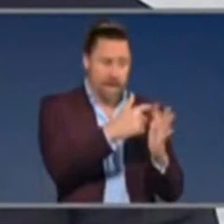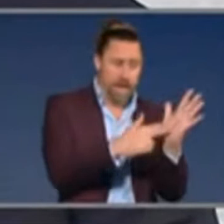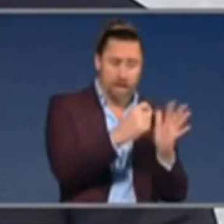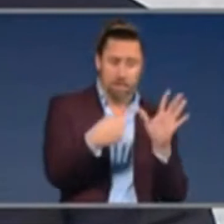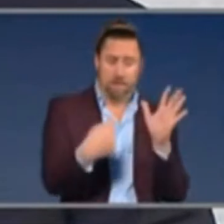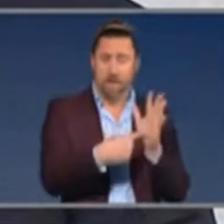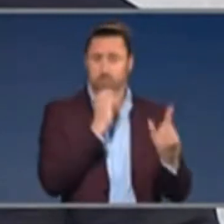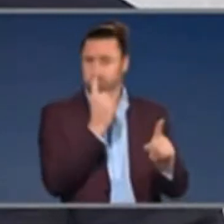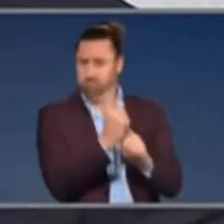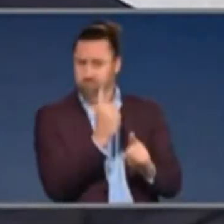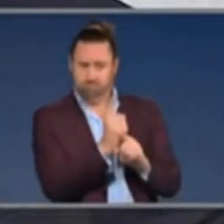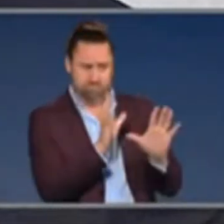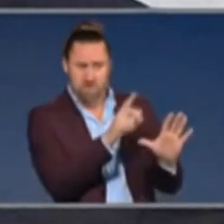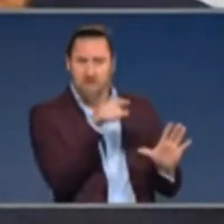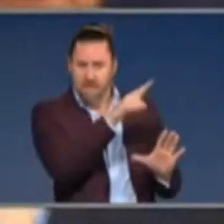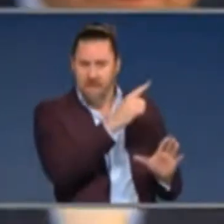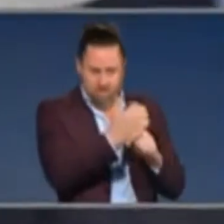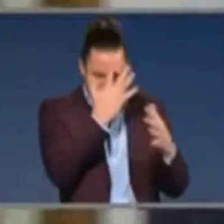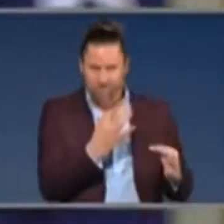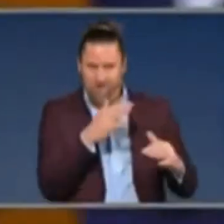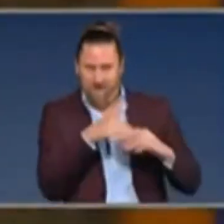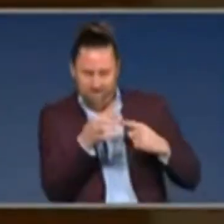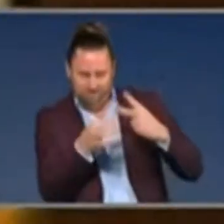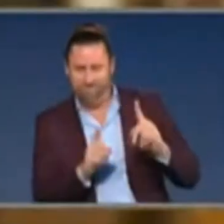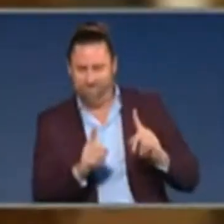speak to that because they've been directly involved in those decisions.